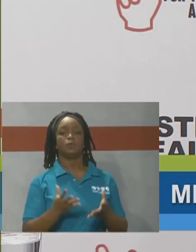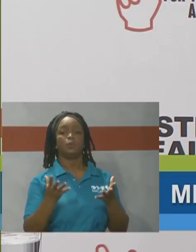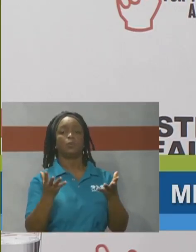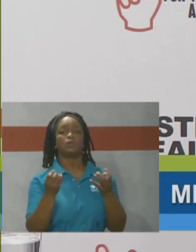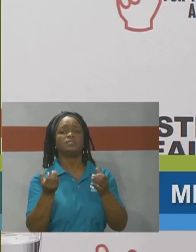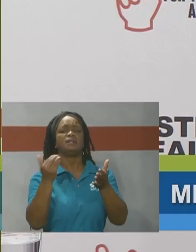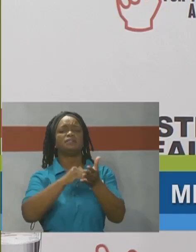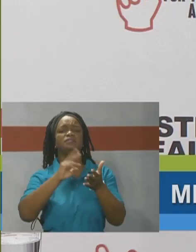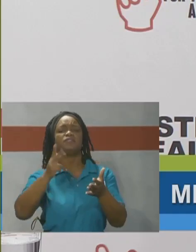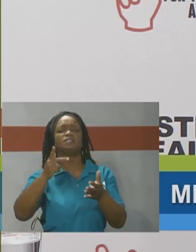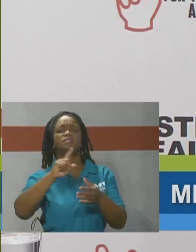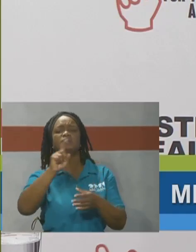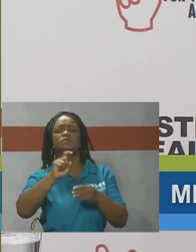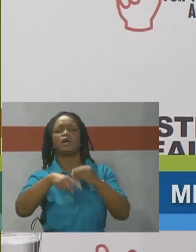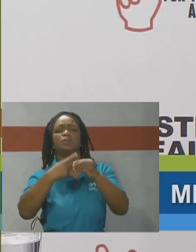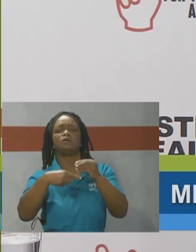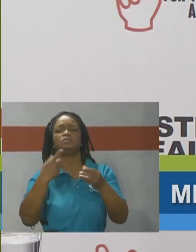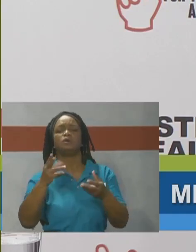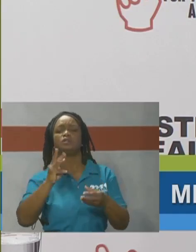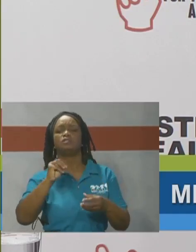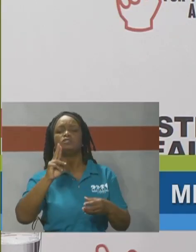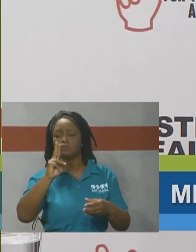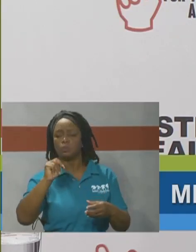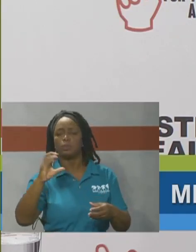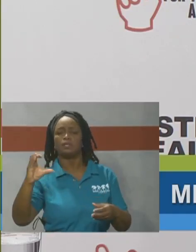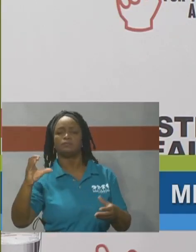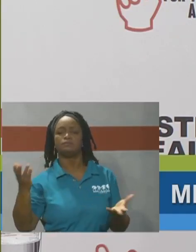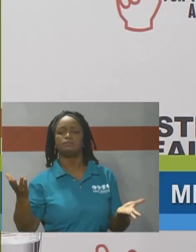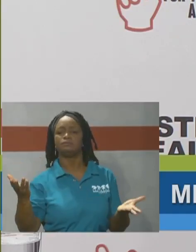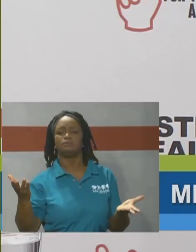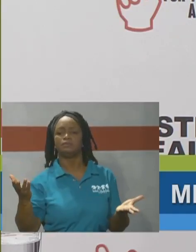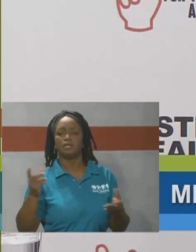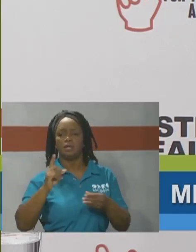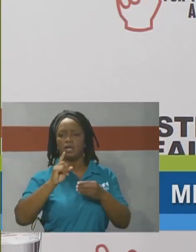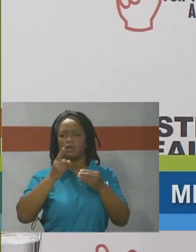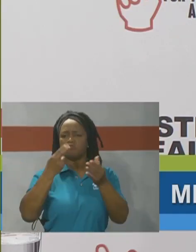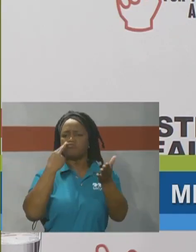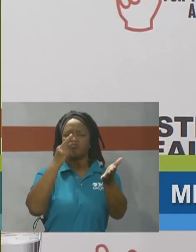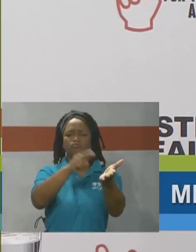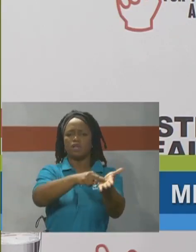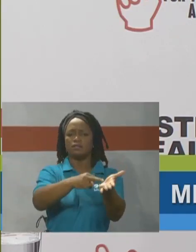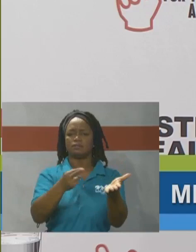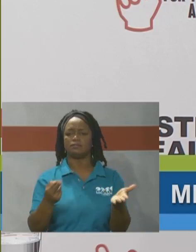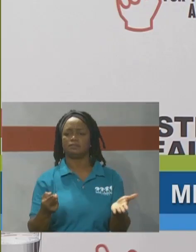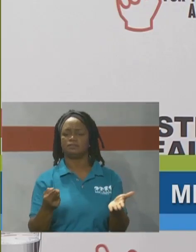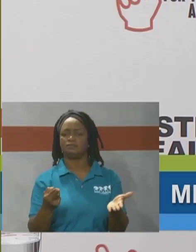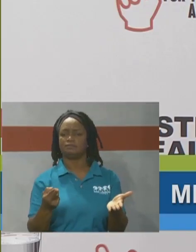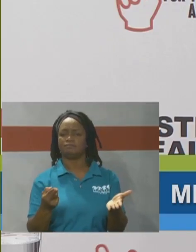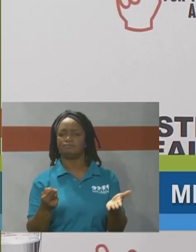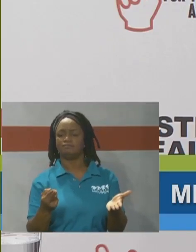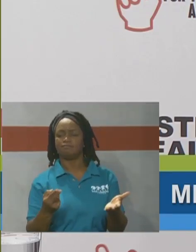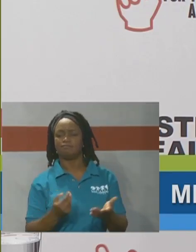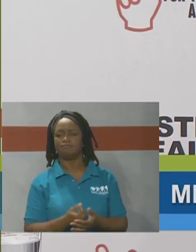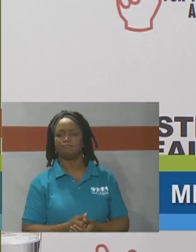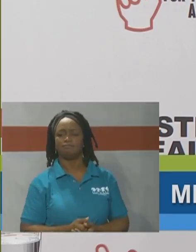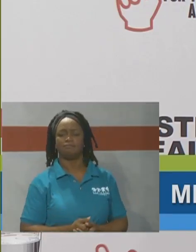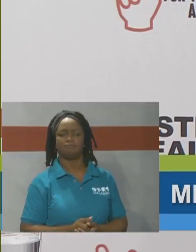question about the opposition's response to the Simongal report, Clint? does it in terms of the